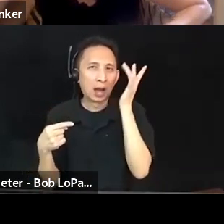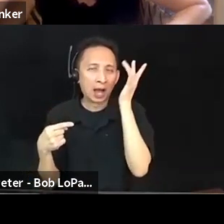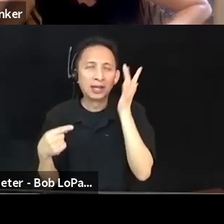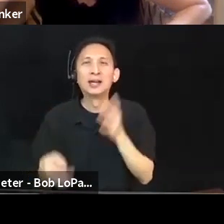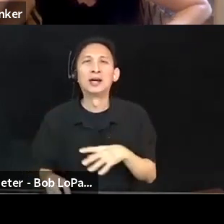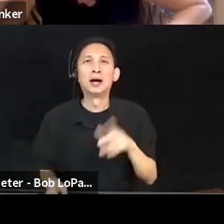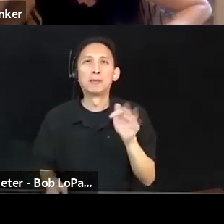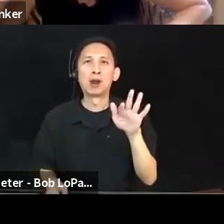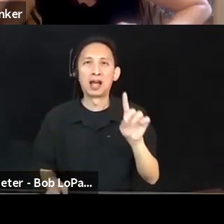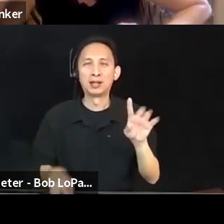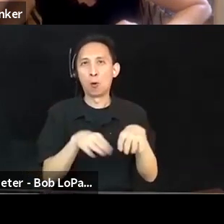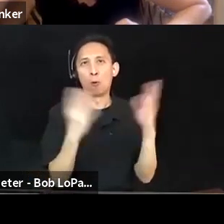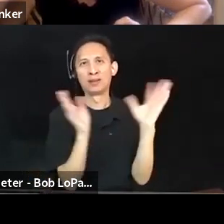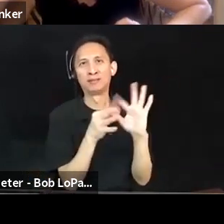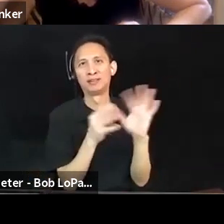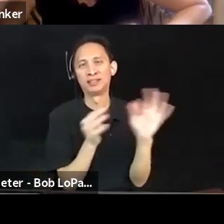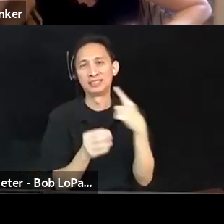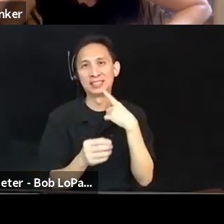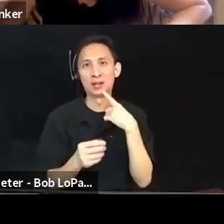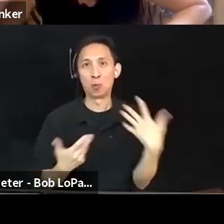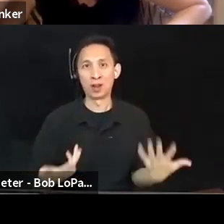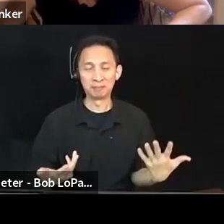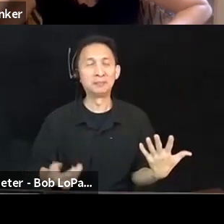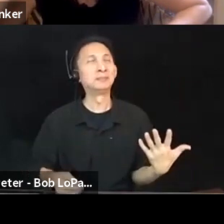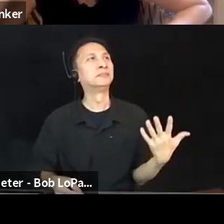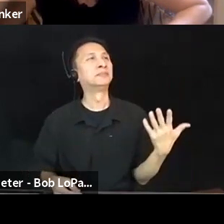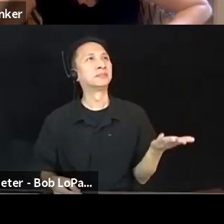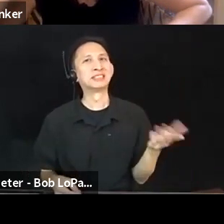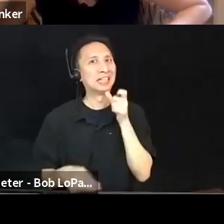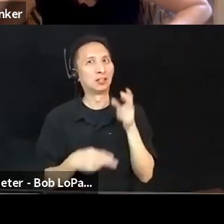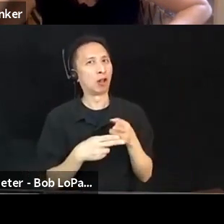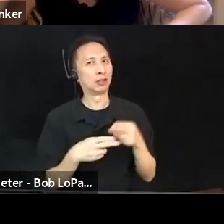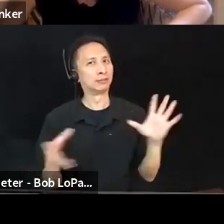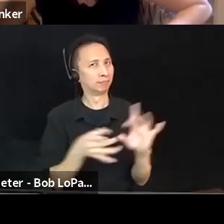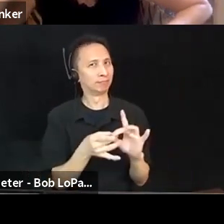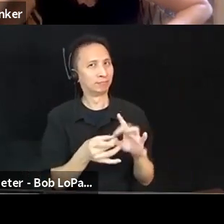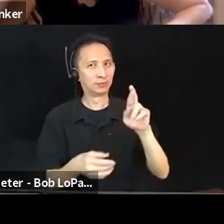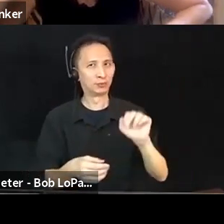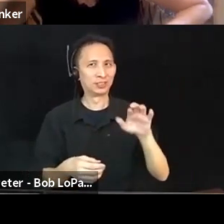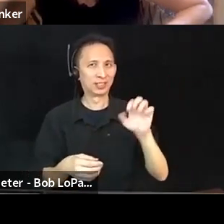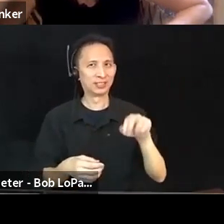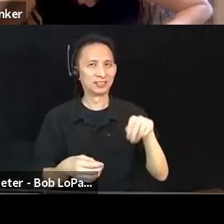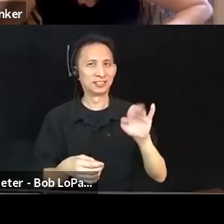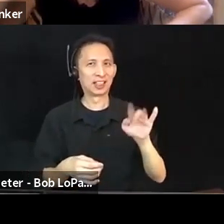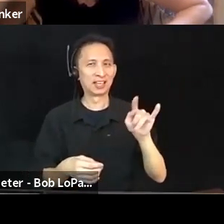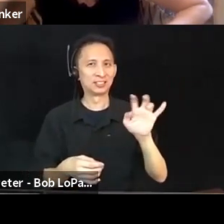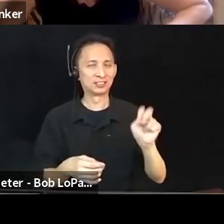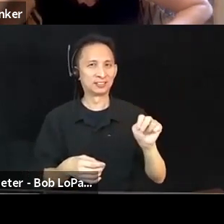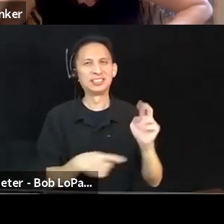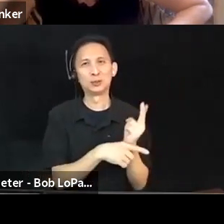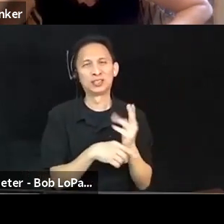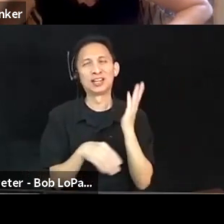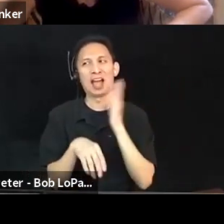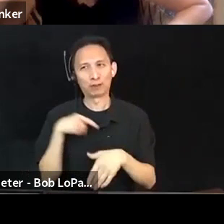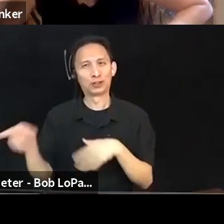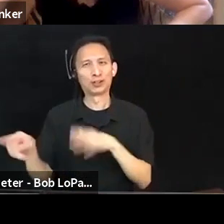way in which whatever, he didn't call it reconciliation because he only used the term afterwards, Achille,